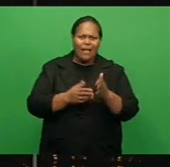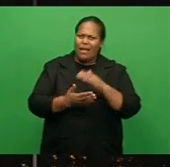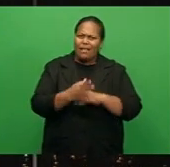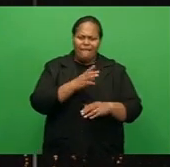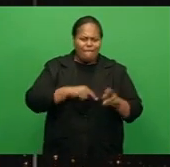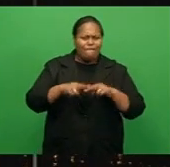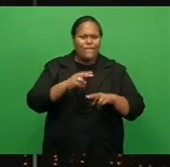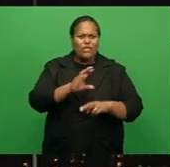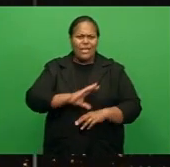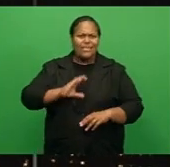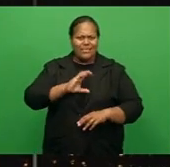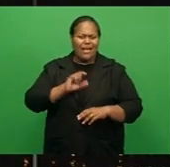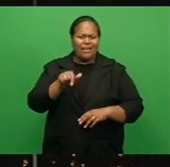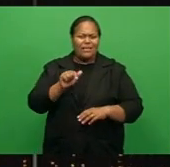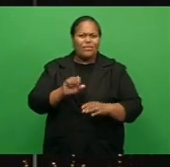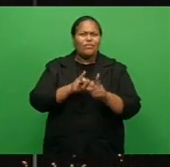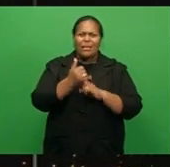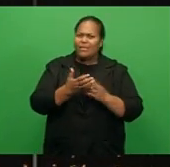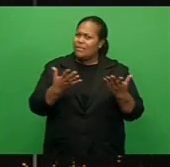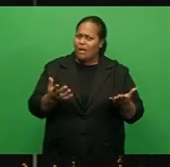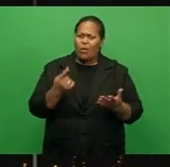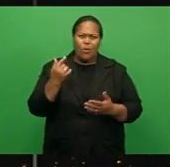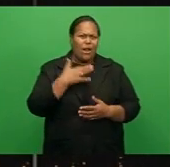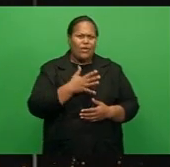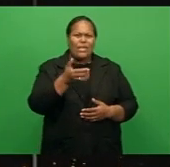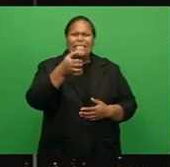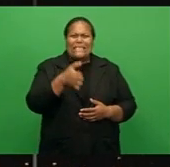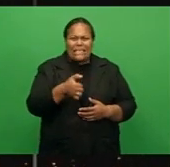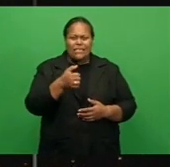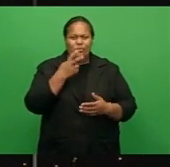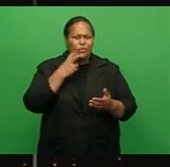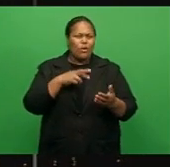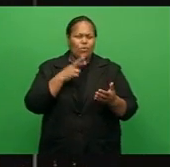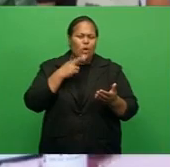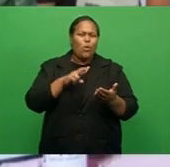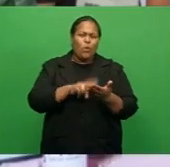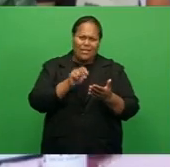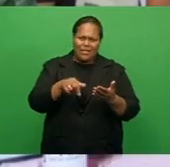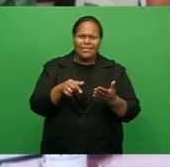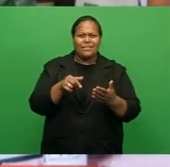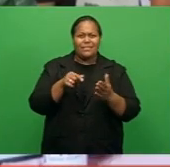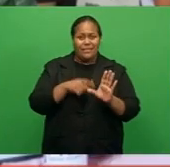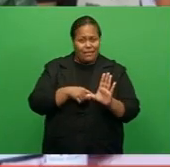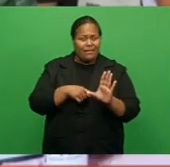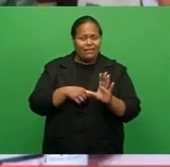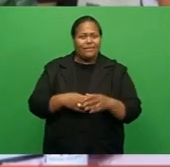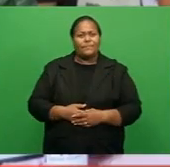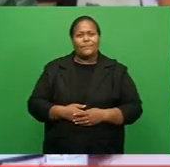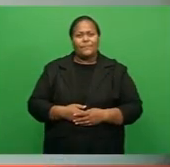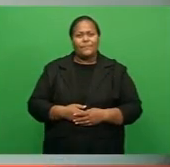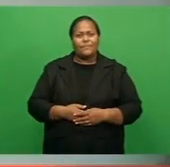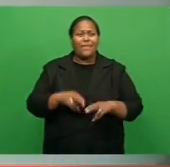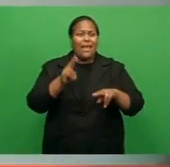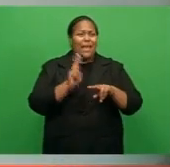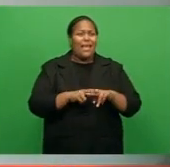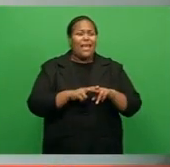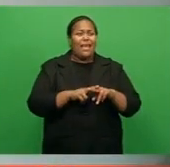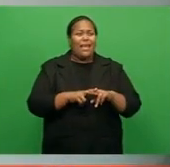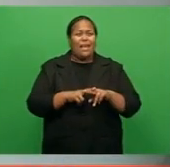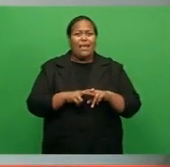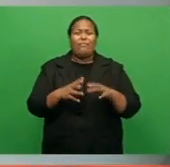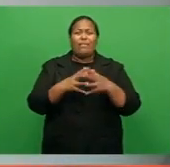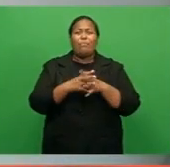cases locally is due to the culture of silence within Fijian communities. Venina Rakautonga reports 609 people have been